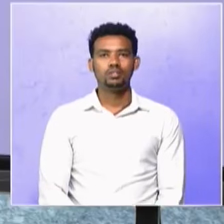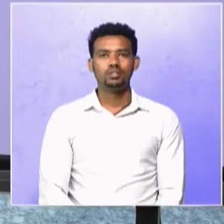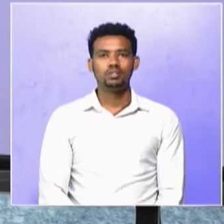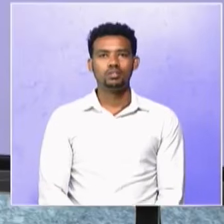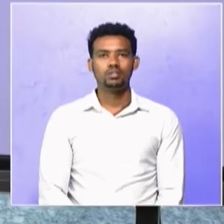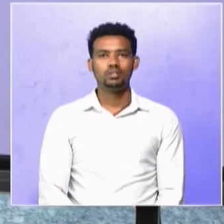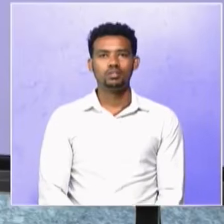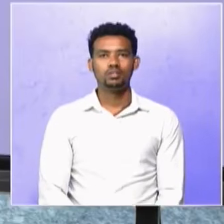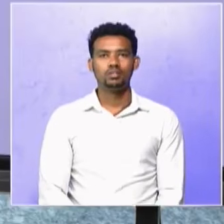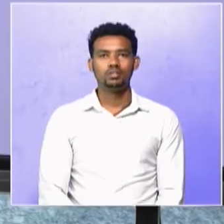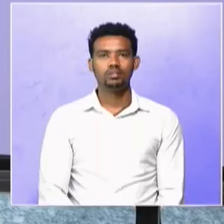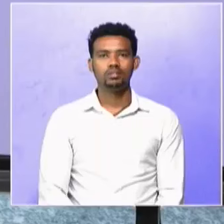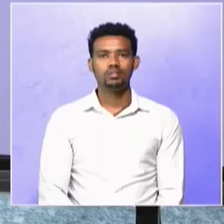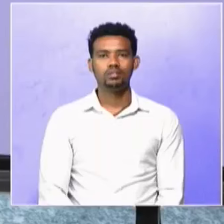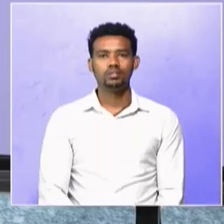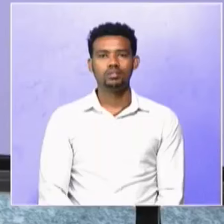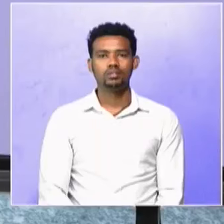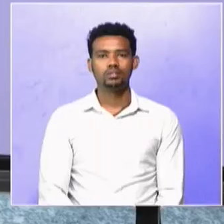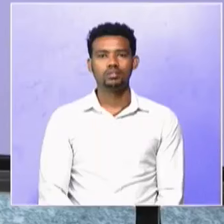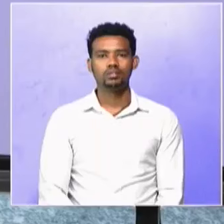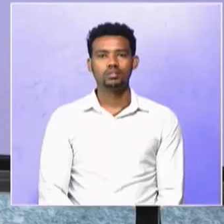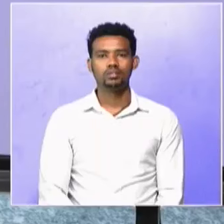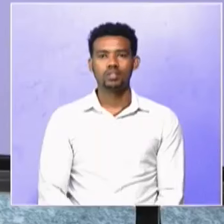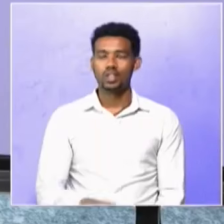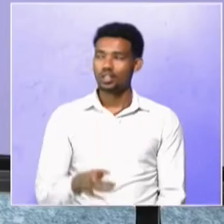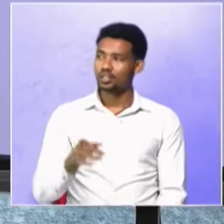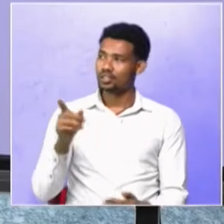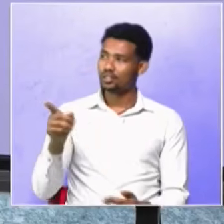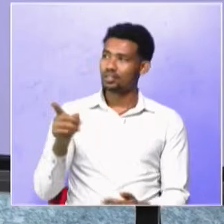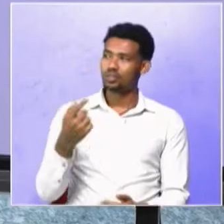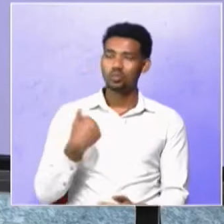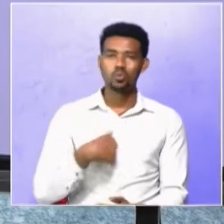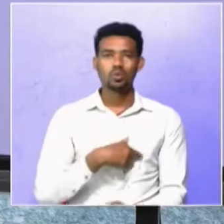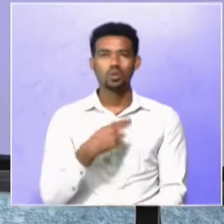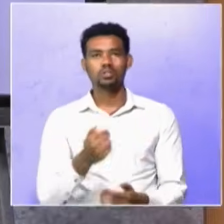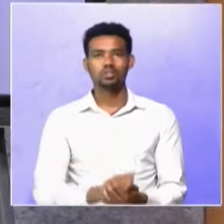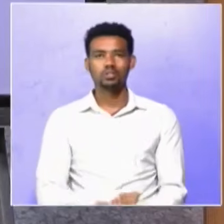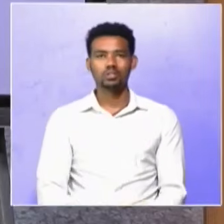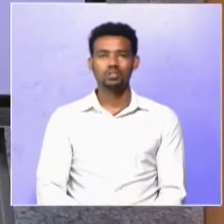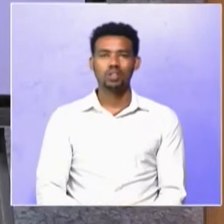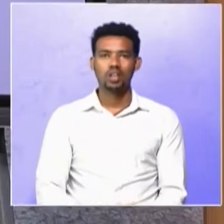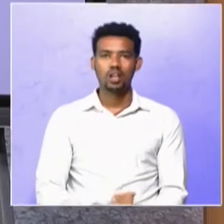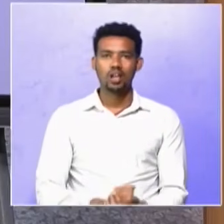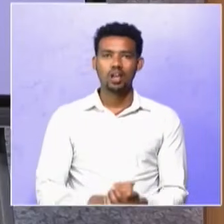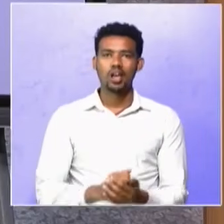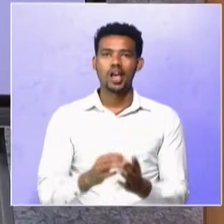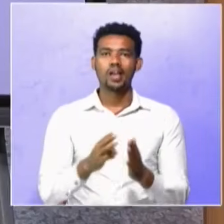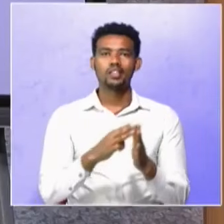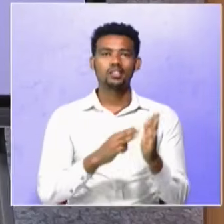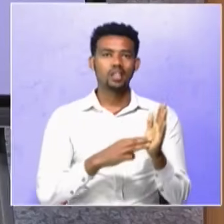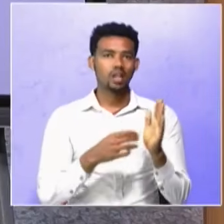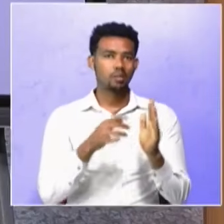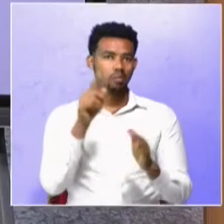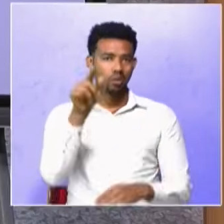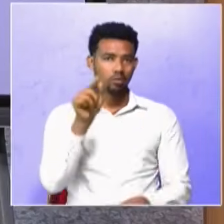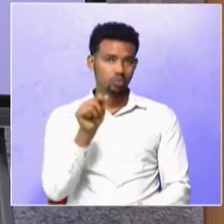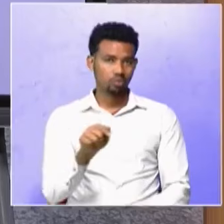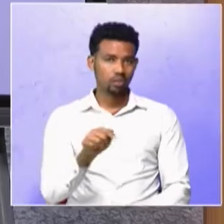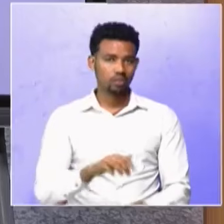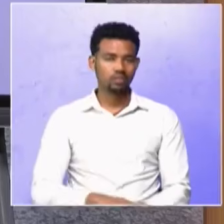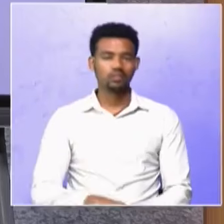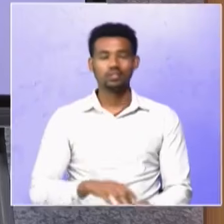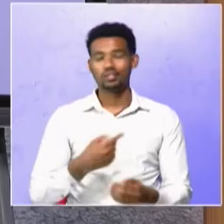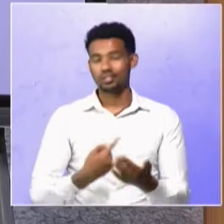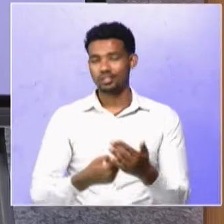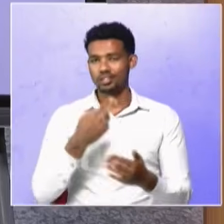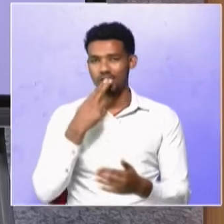Here is even we are using exclamatory mark. Exclamatory mark because this is a